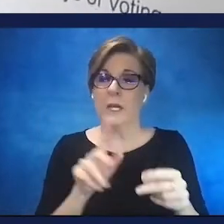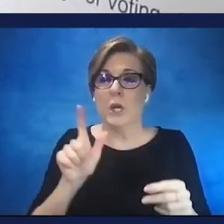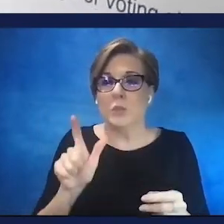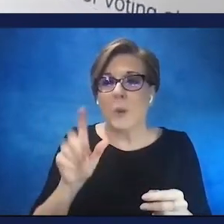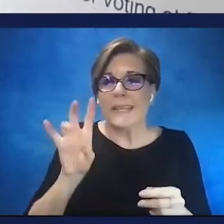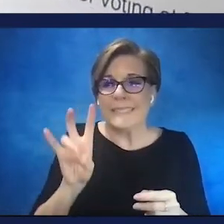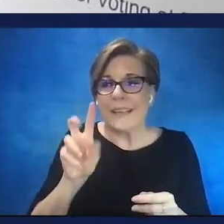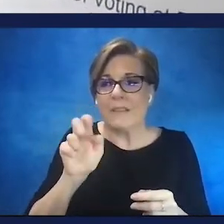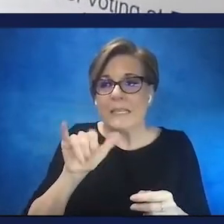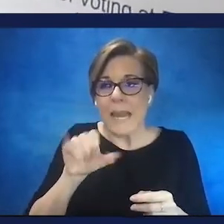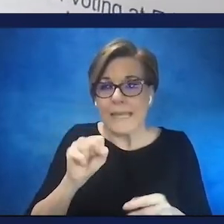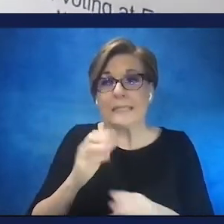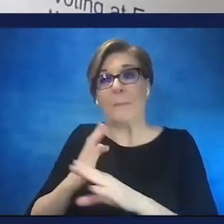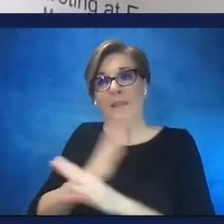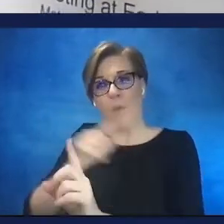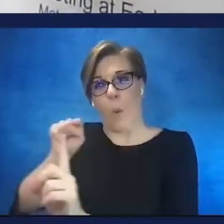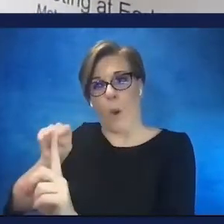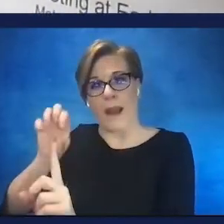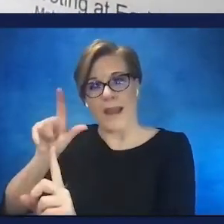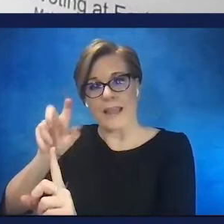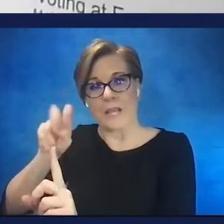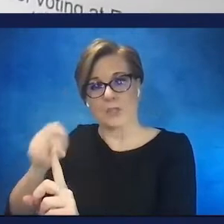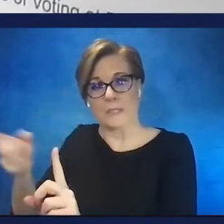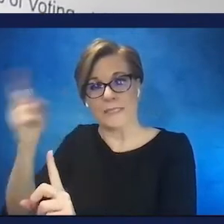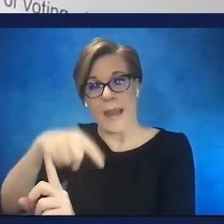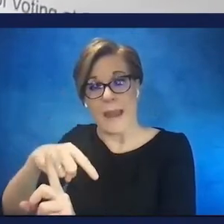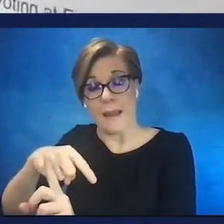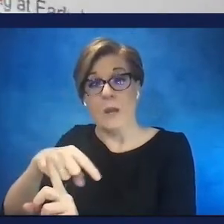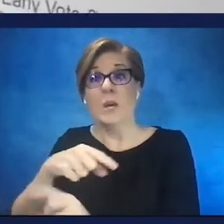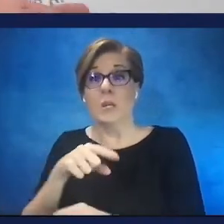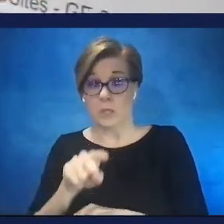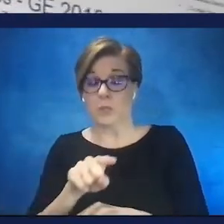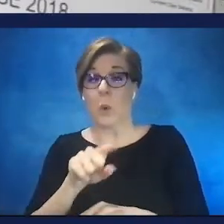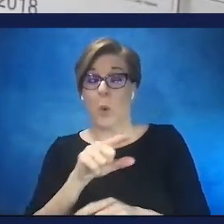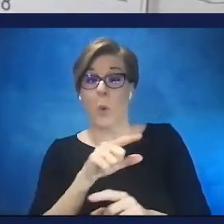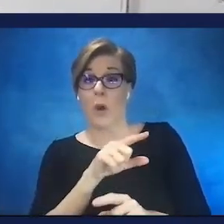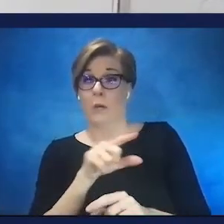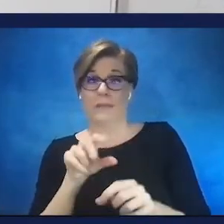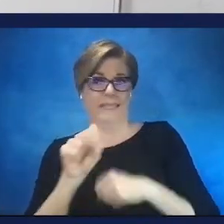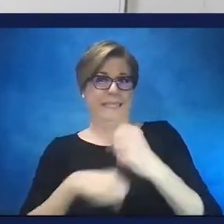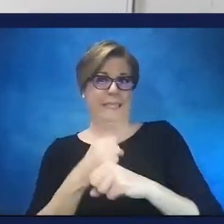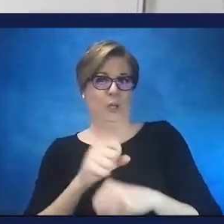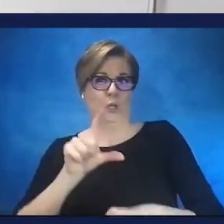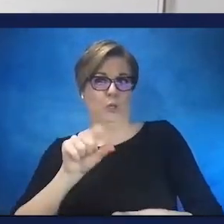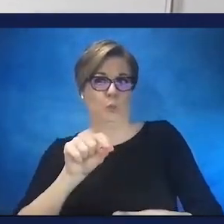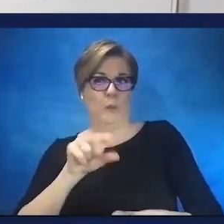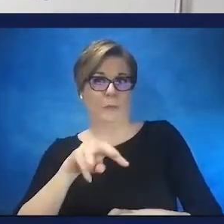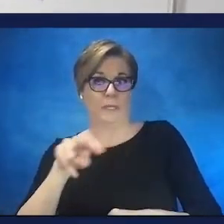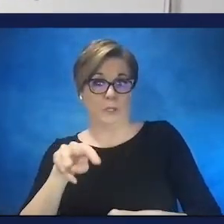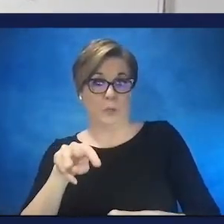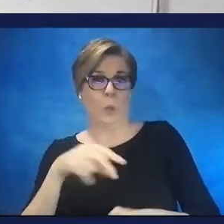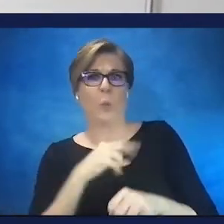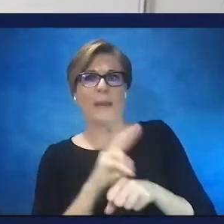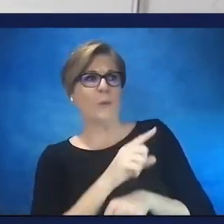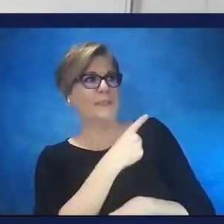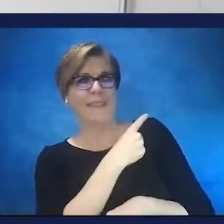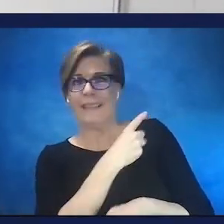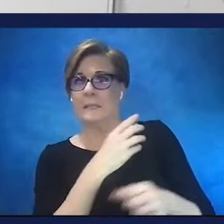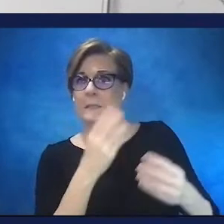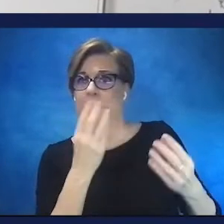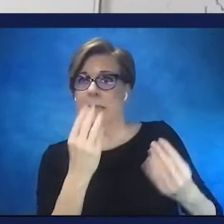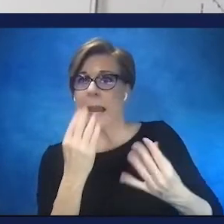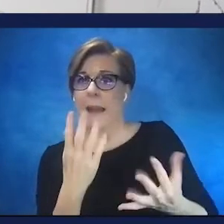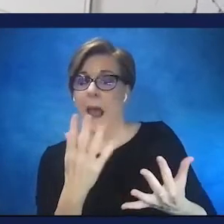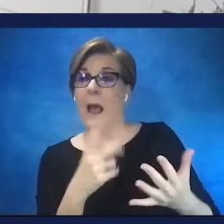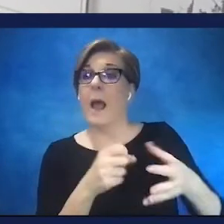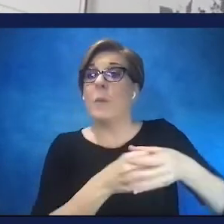day. So in 2022, based off this data, we opened 12 vote centers. And then about 2 weeks before